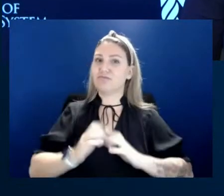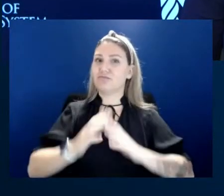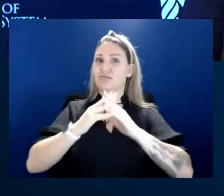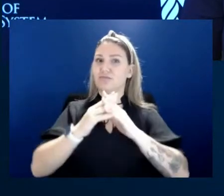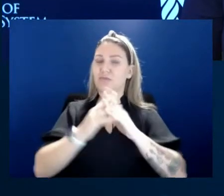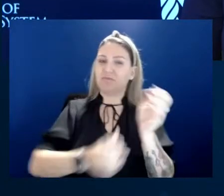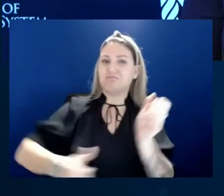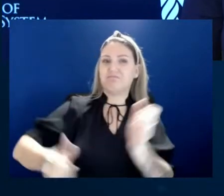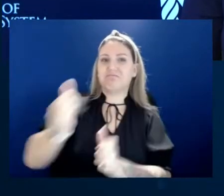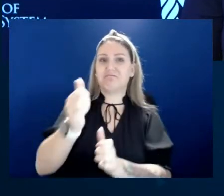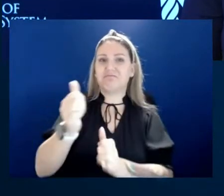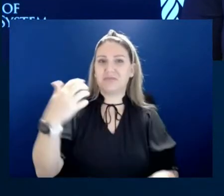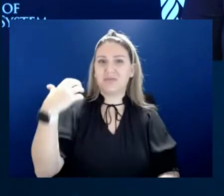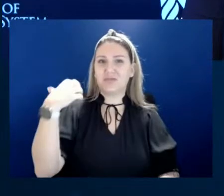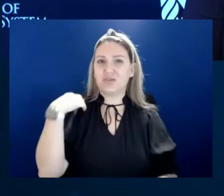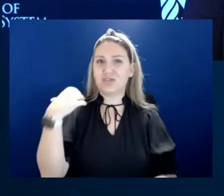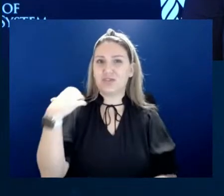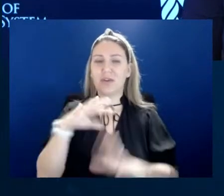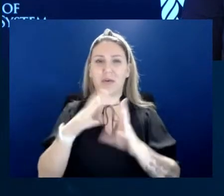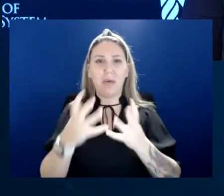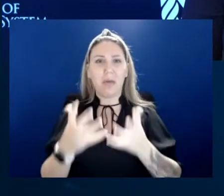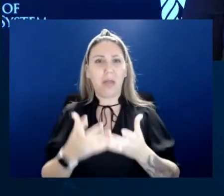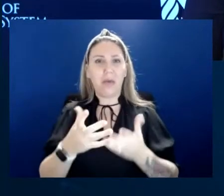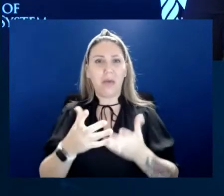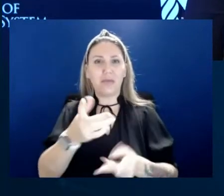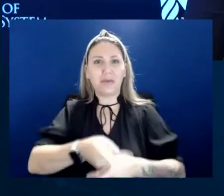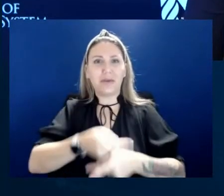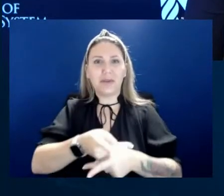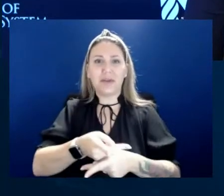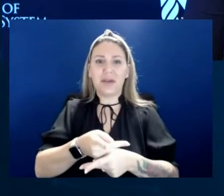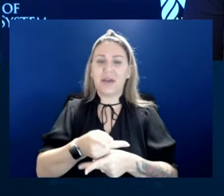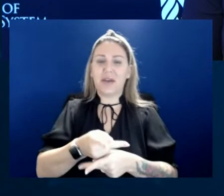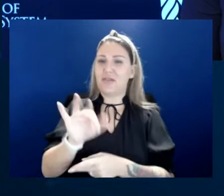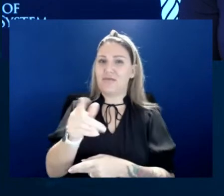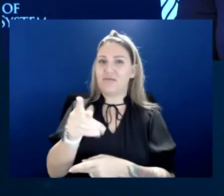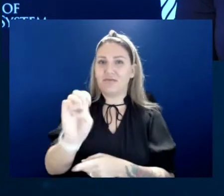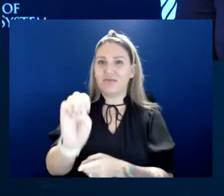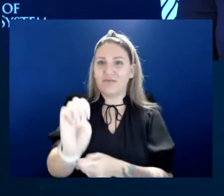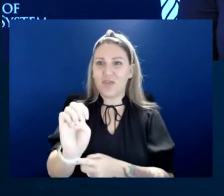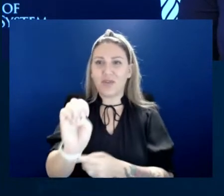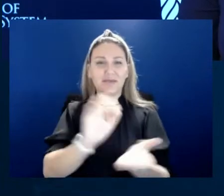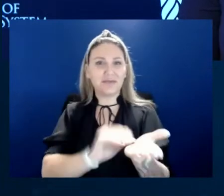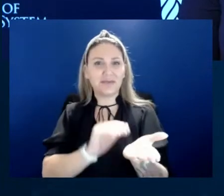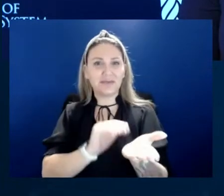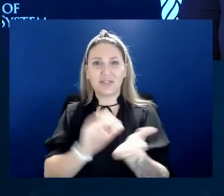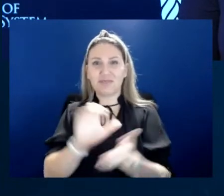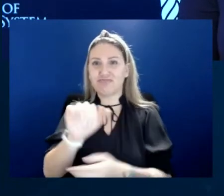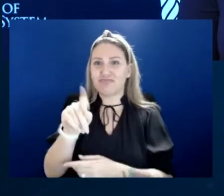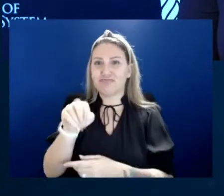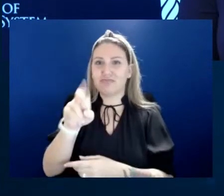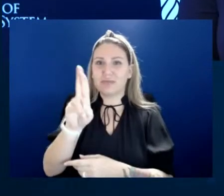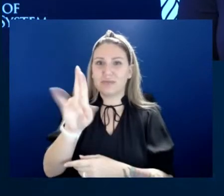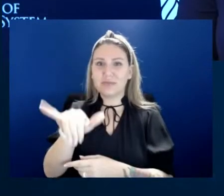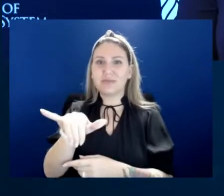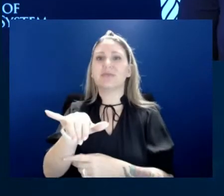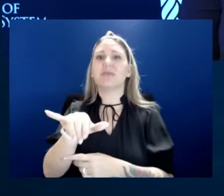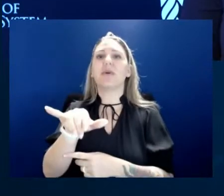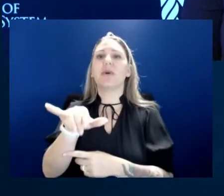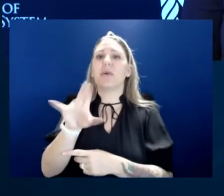Global Care Force right here in Kansas City, Dr. Gary Morse, he joins us this morning, and with him is Dr. Jim